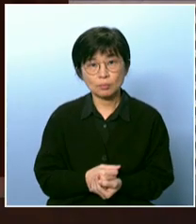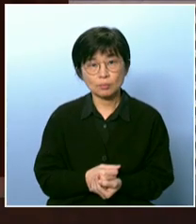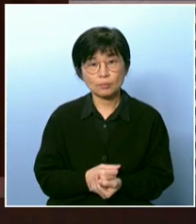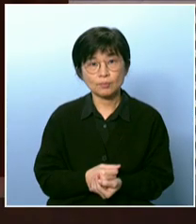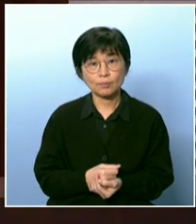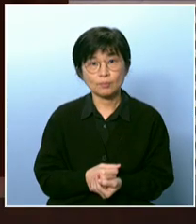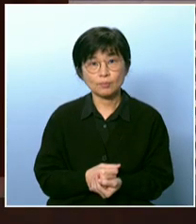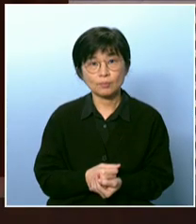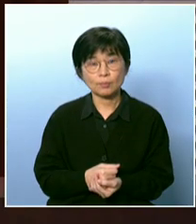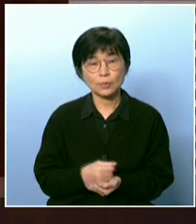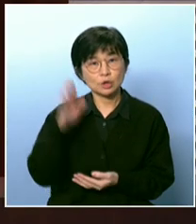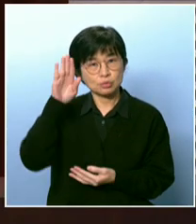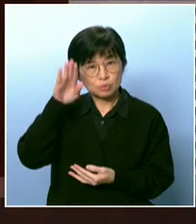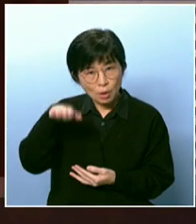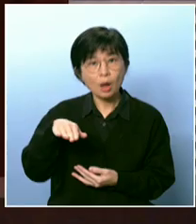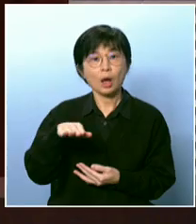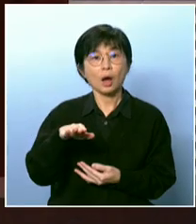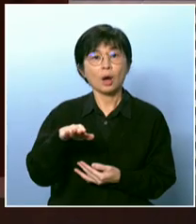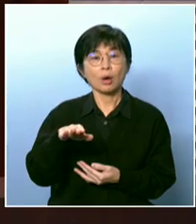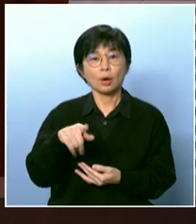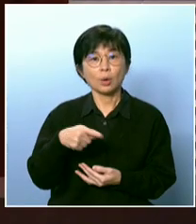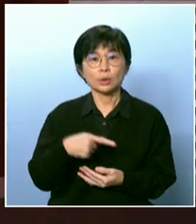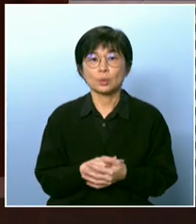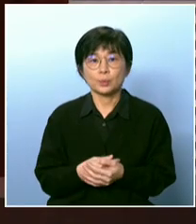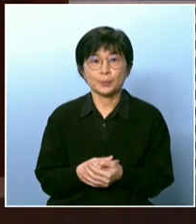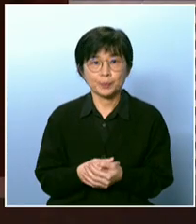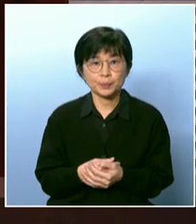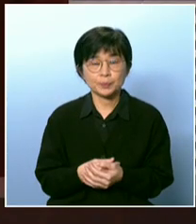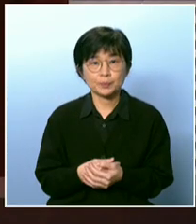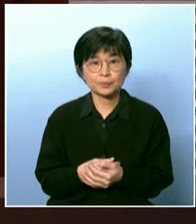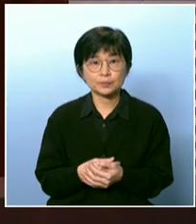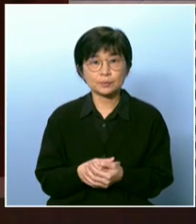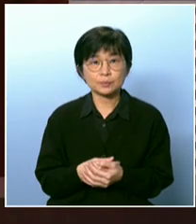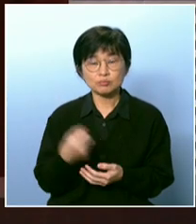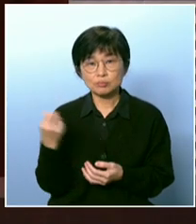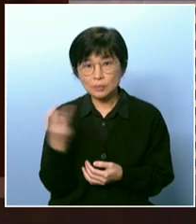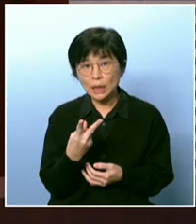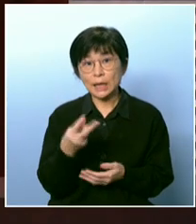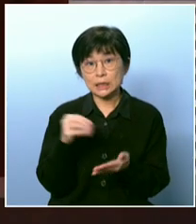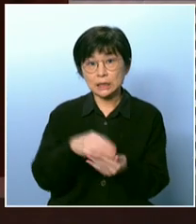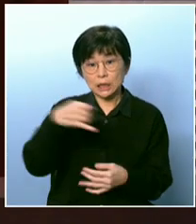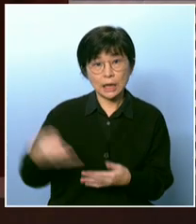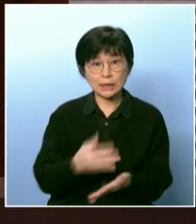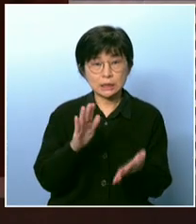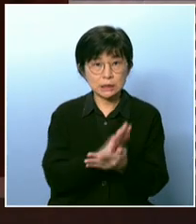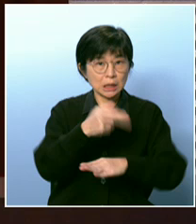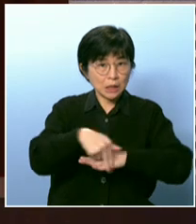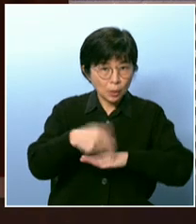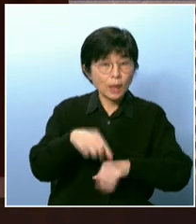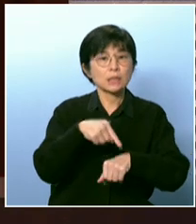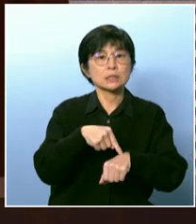about how we have 2 new aspects, and we're considering other